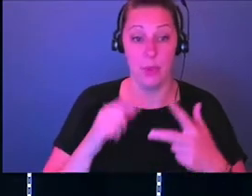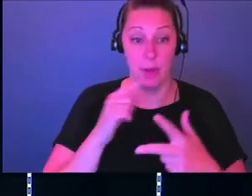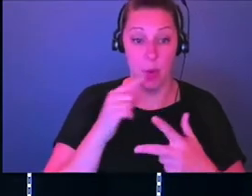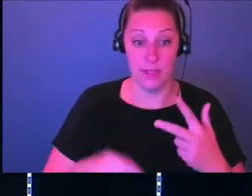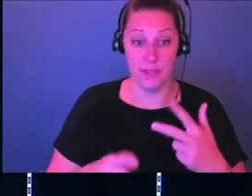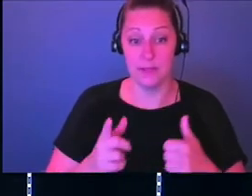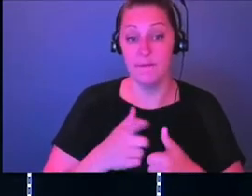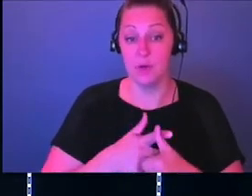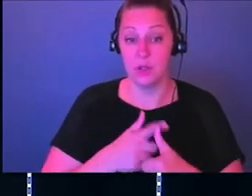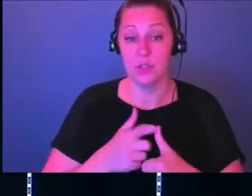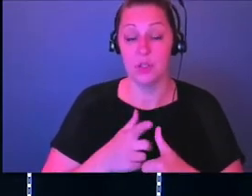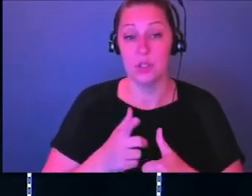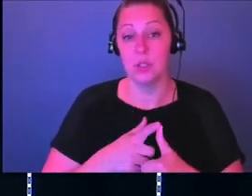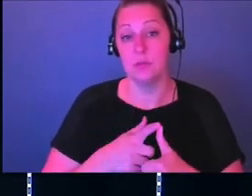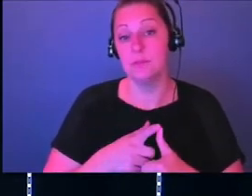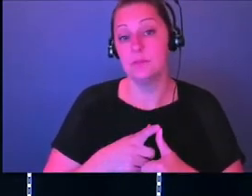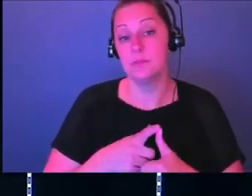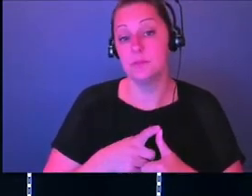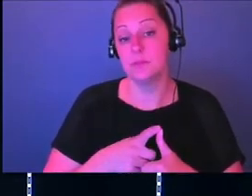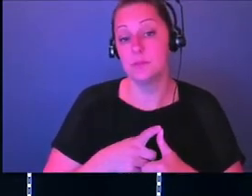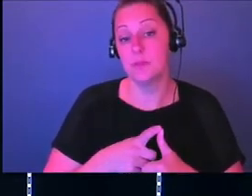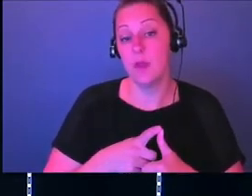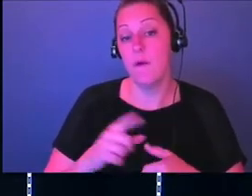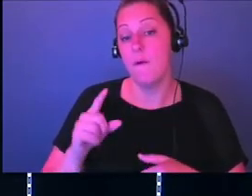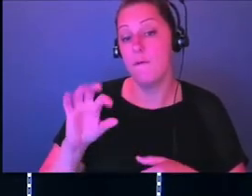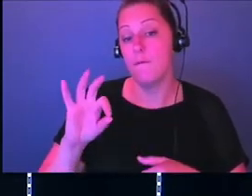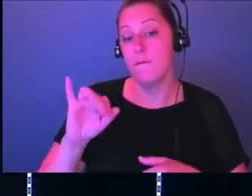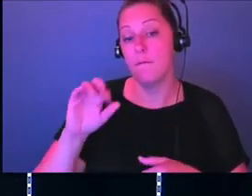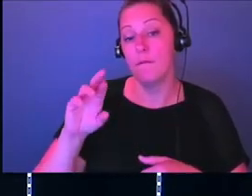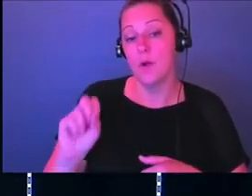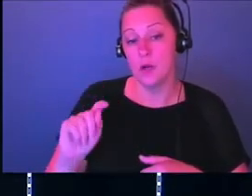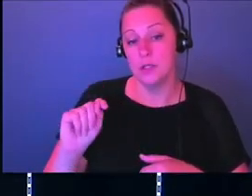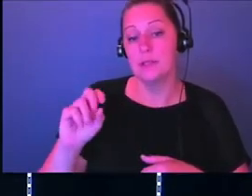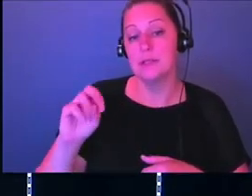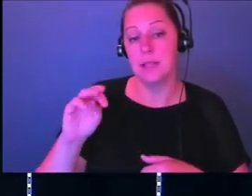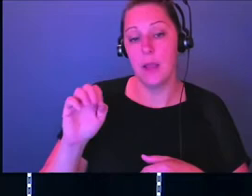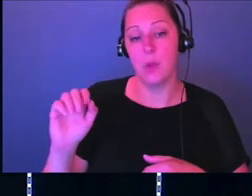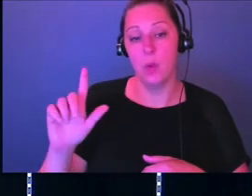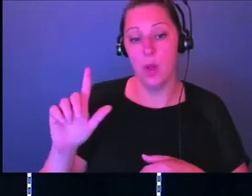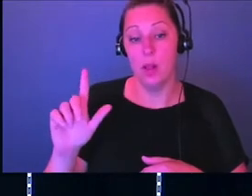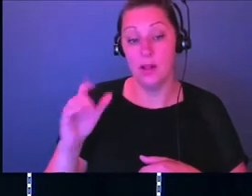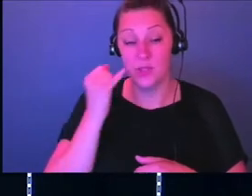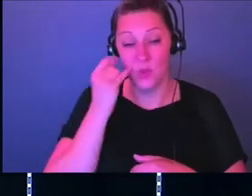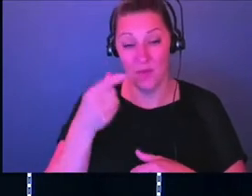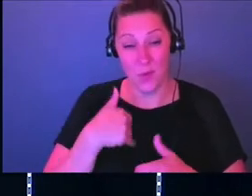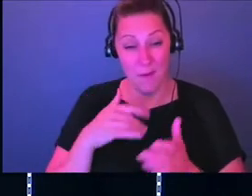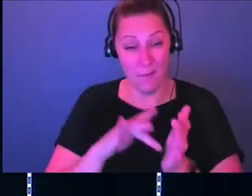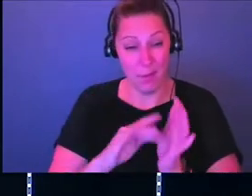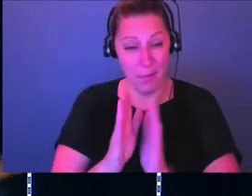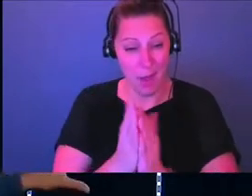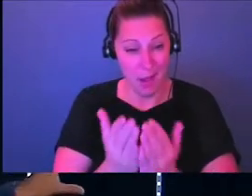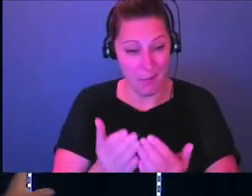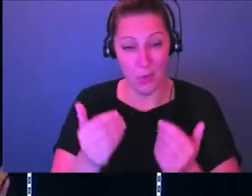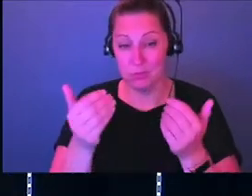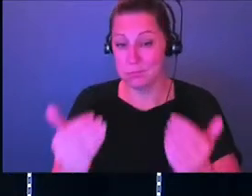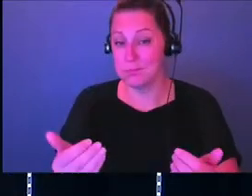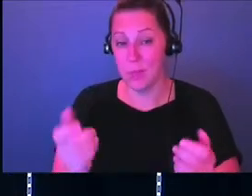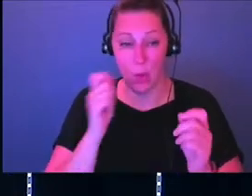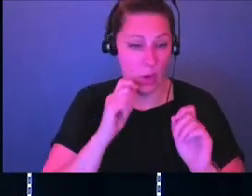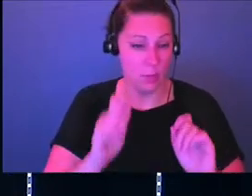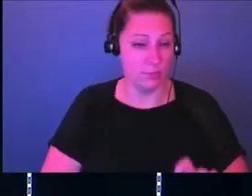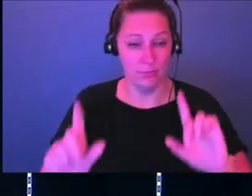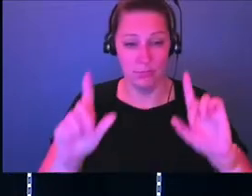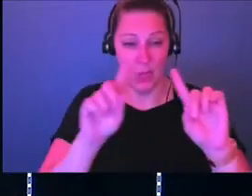the first one is going to be in first Samuel is where we're going to start. So if you've got your Bible, you can take that out. We've got some verses that are going to be on the